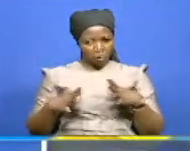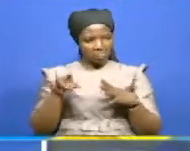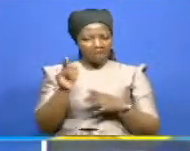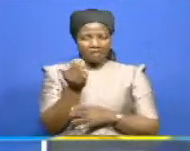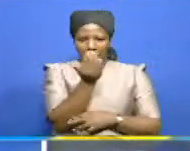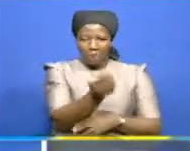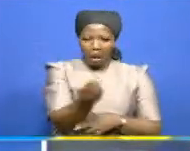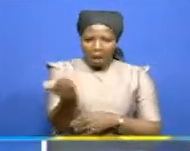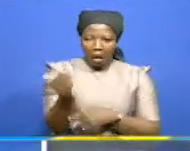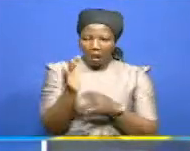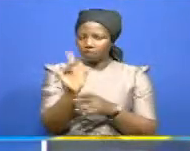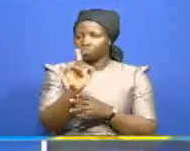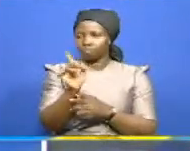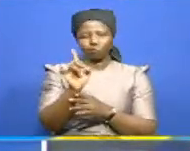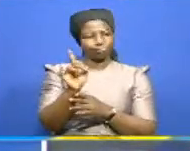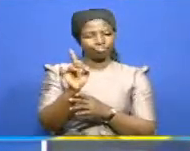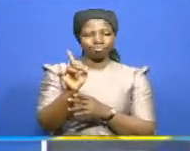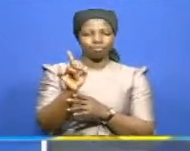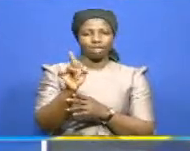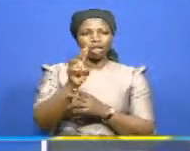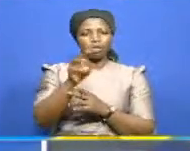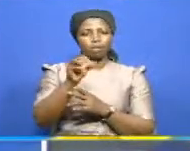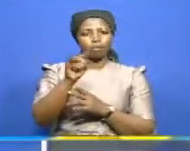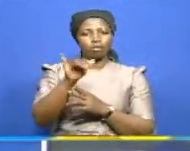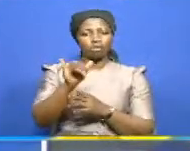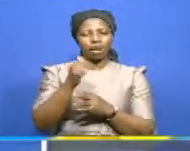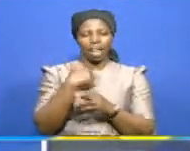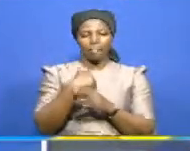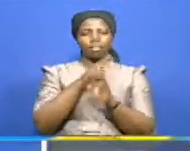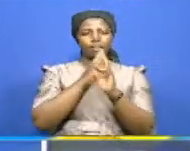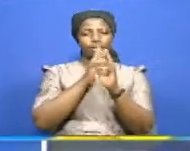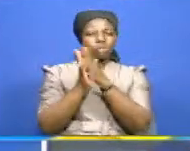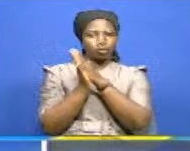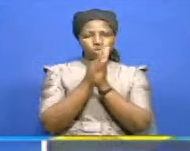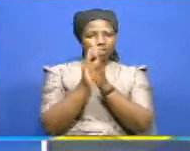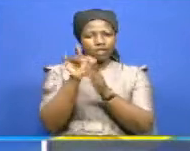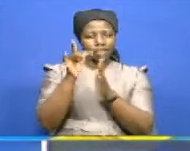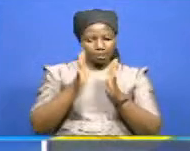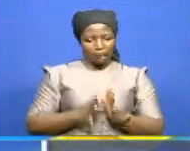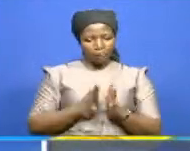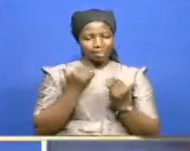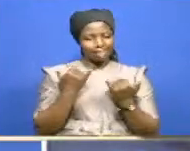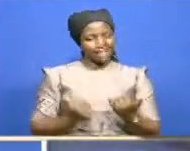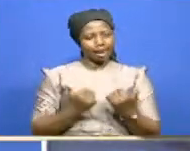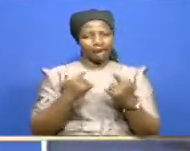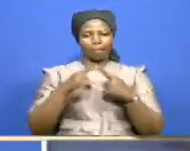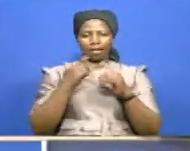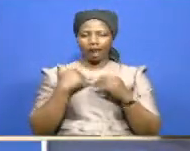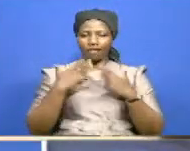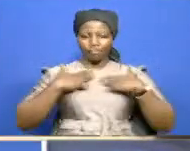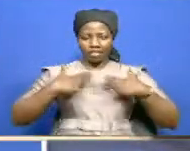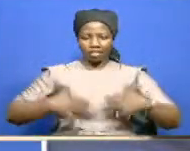Ruth Wamboi, with a story of a resilient young man living with a physical disability.